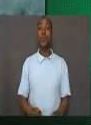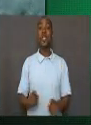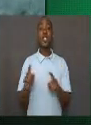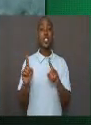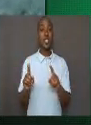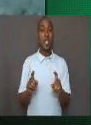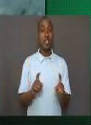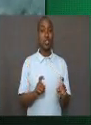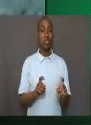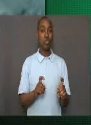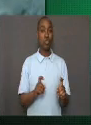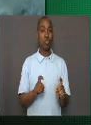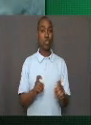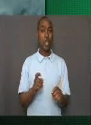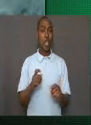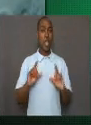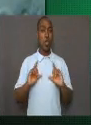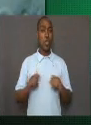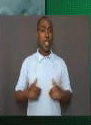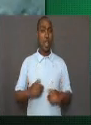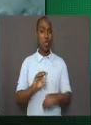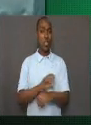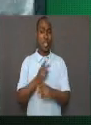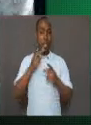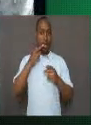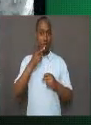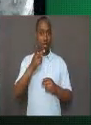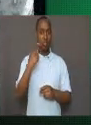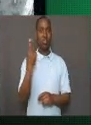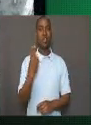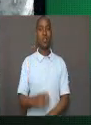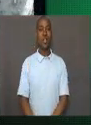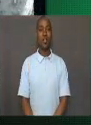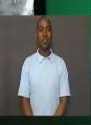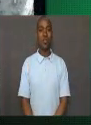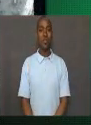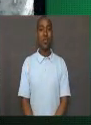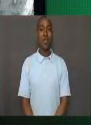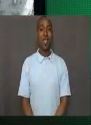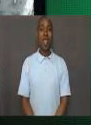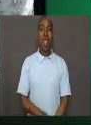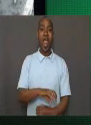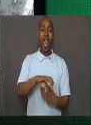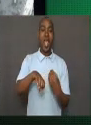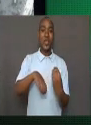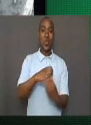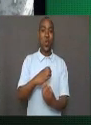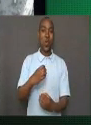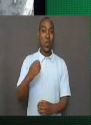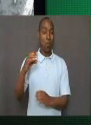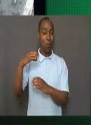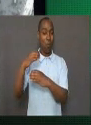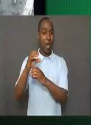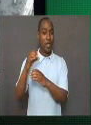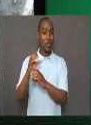them to observe the living cells. But electron microscopes